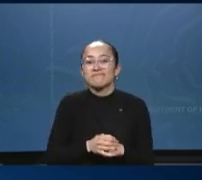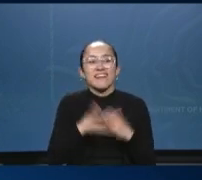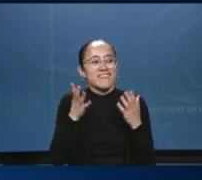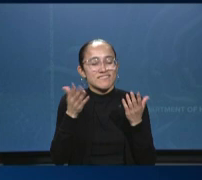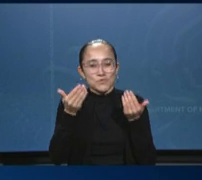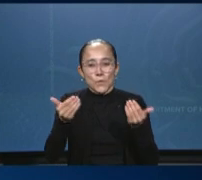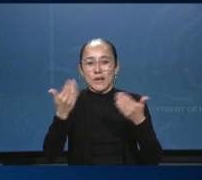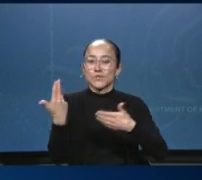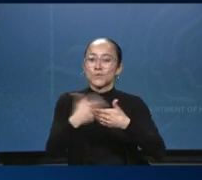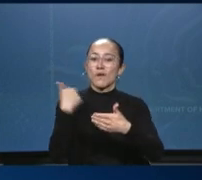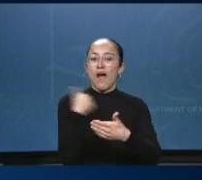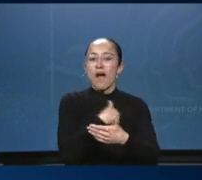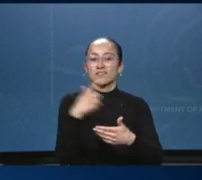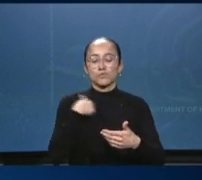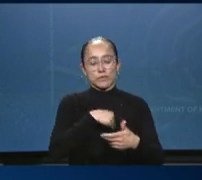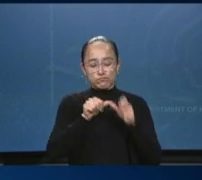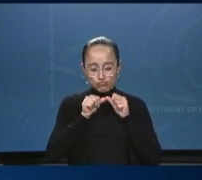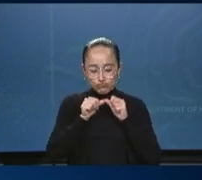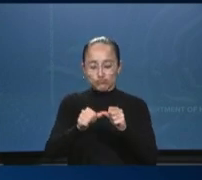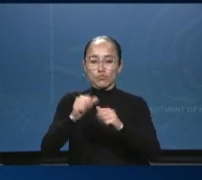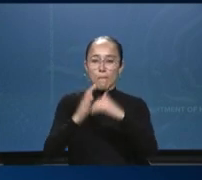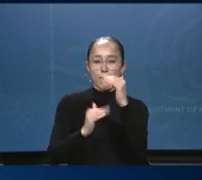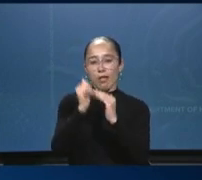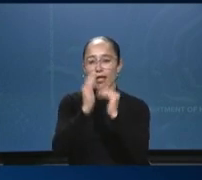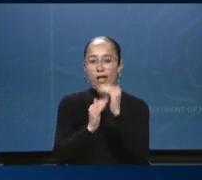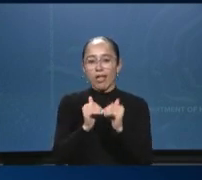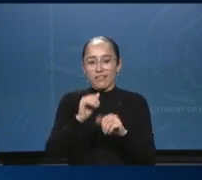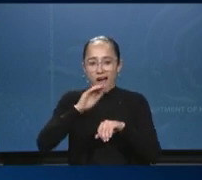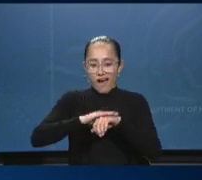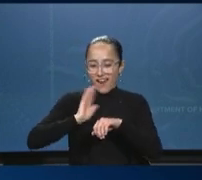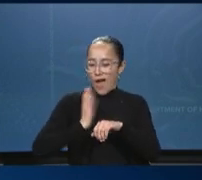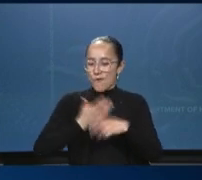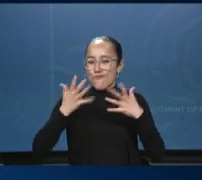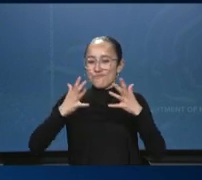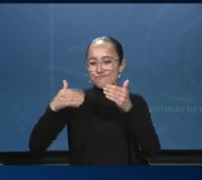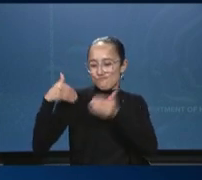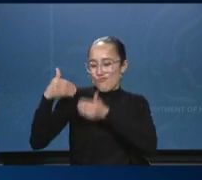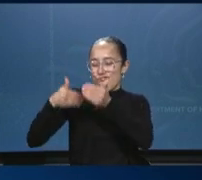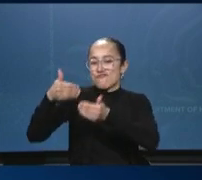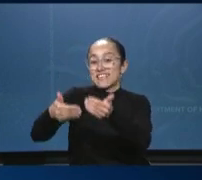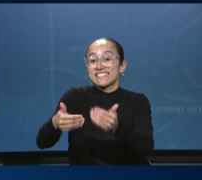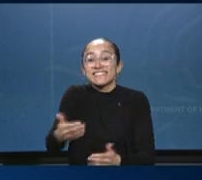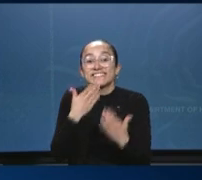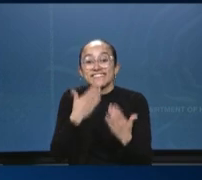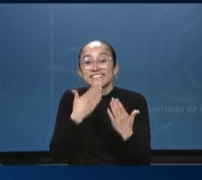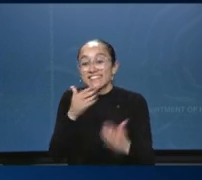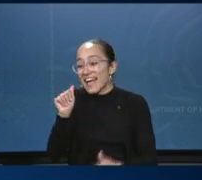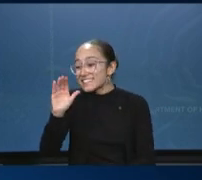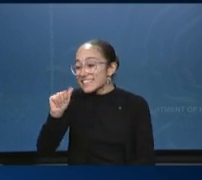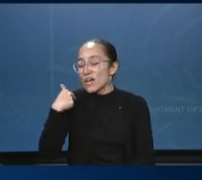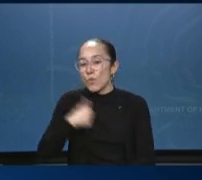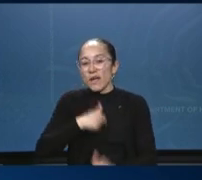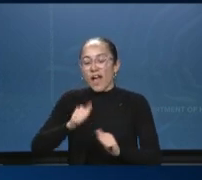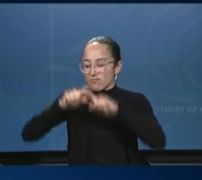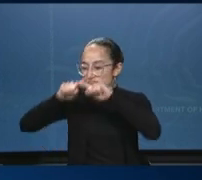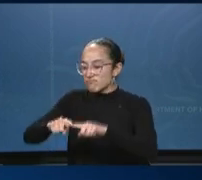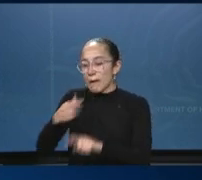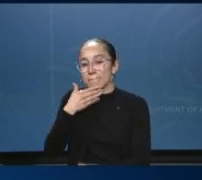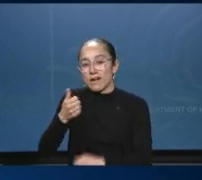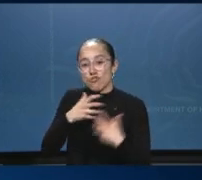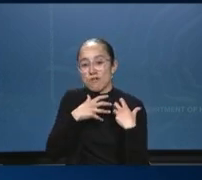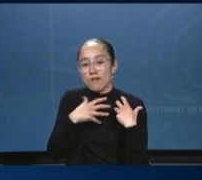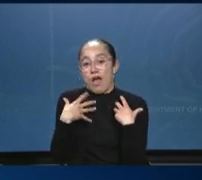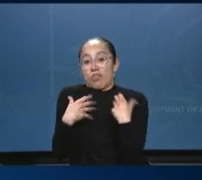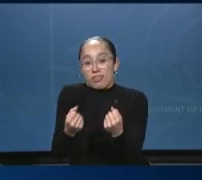as we continue to build on that progress. Thanks to the ACA, people can count on better health. They